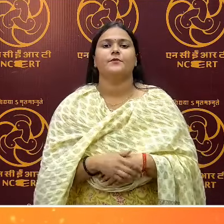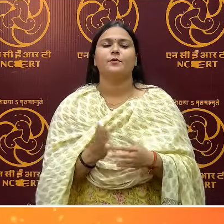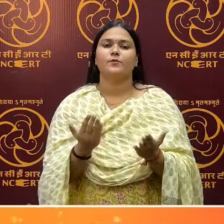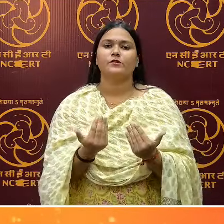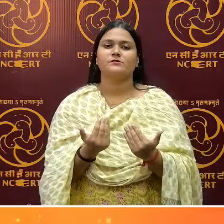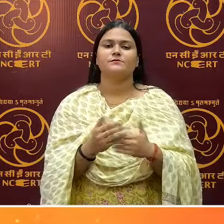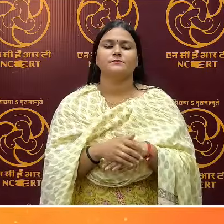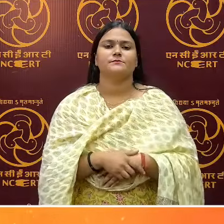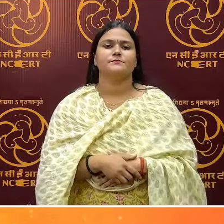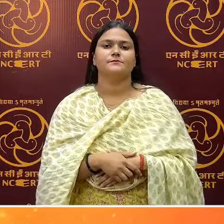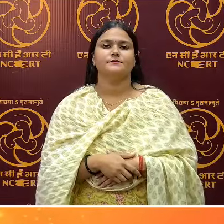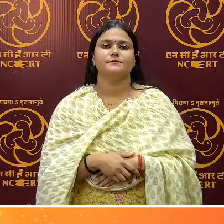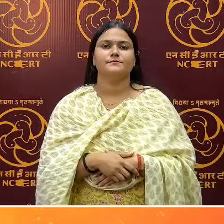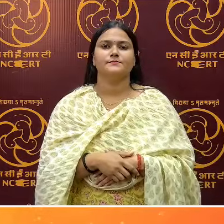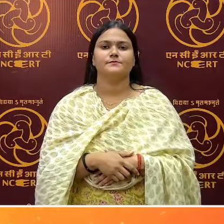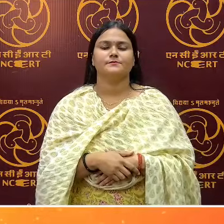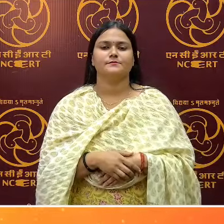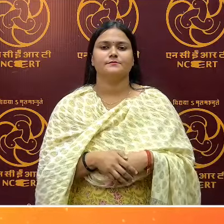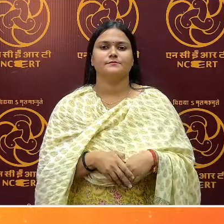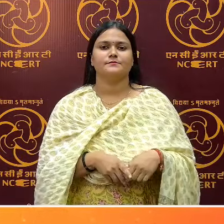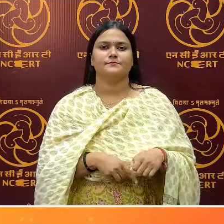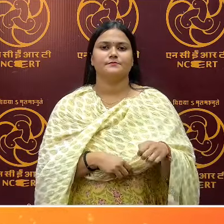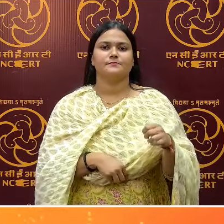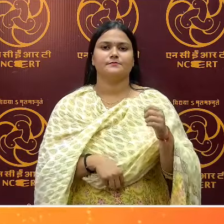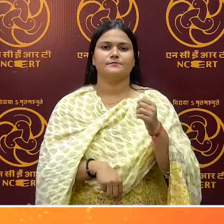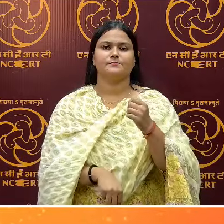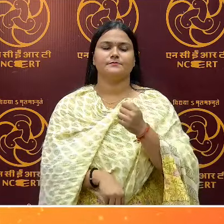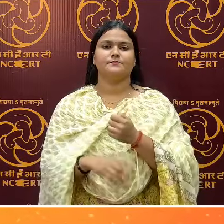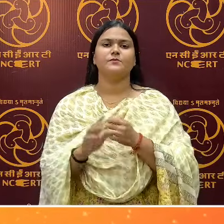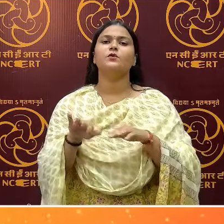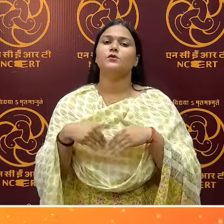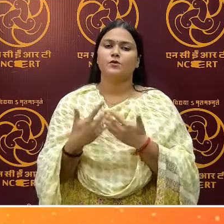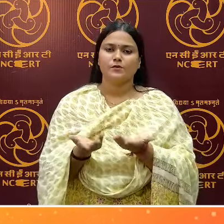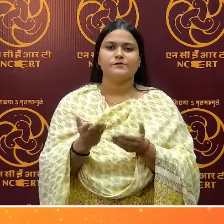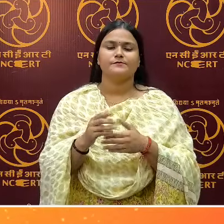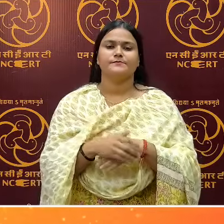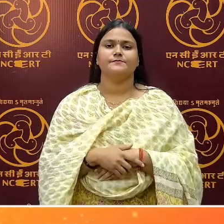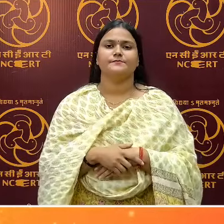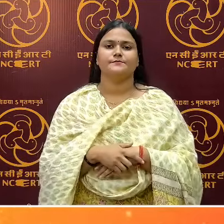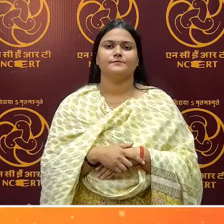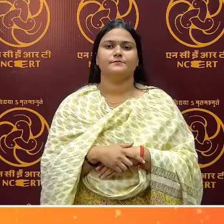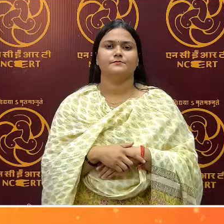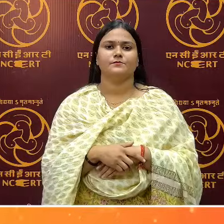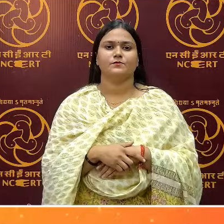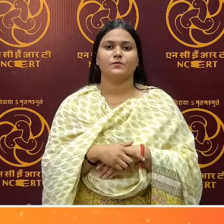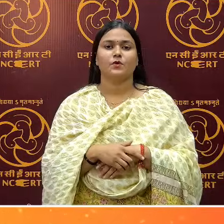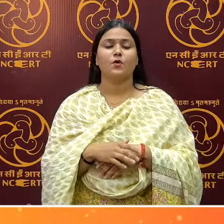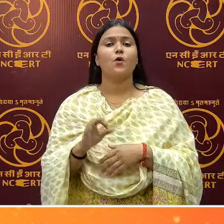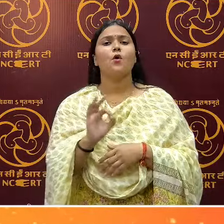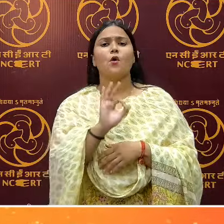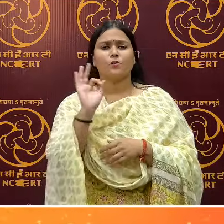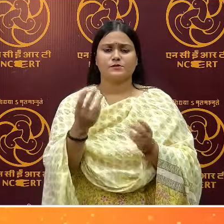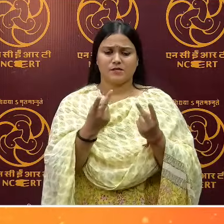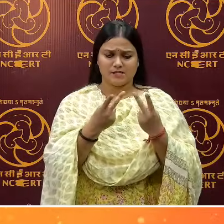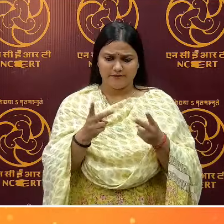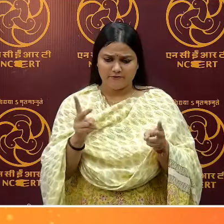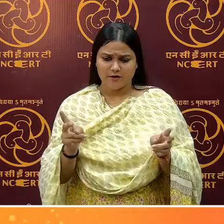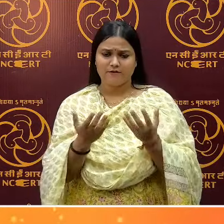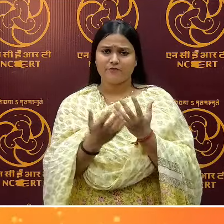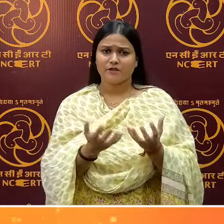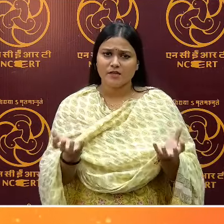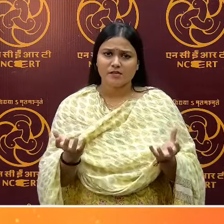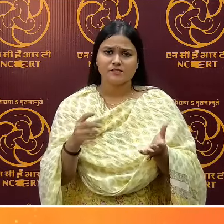rotate. It can spin. So the objects that can spin, spinning